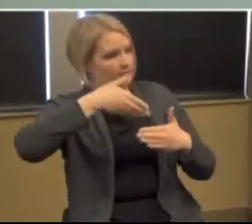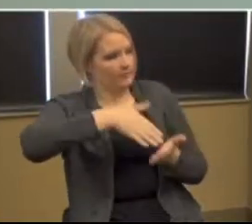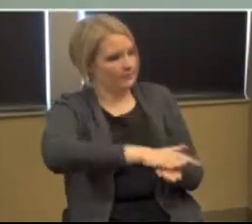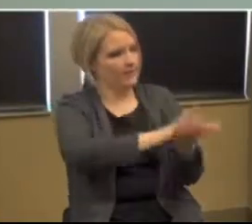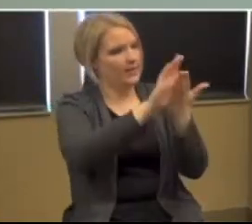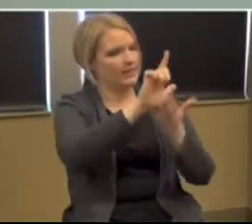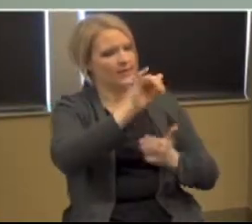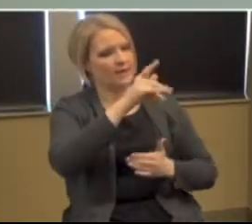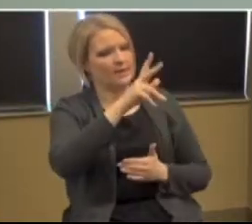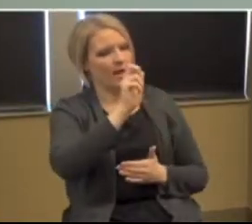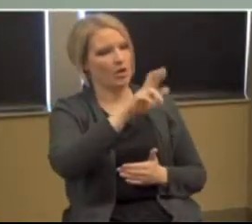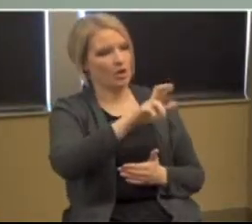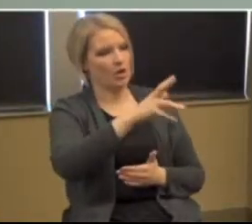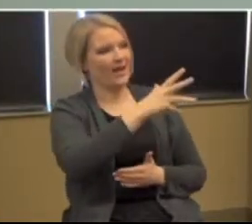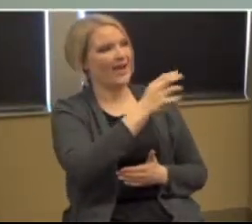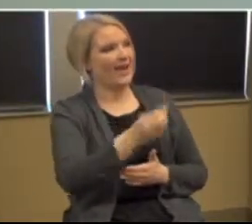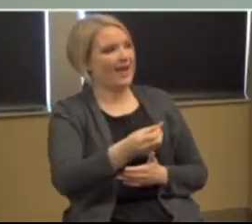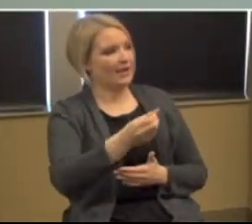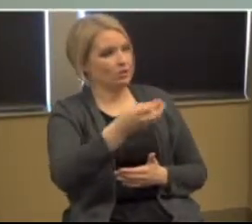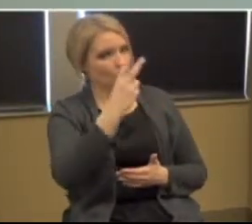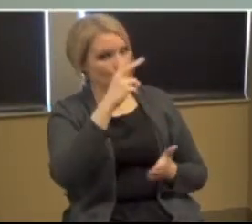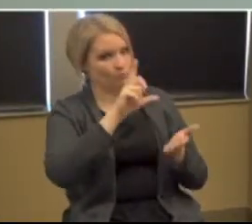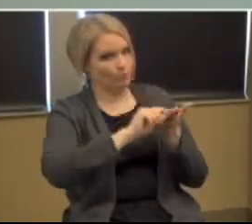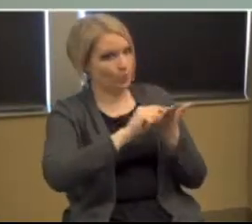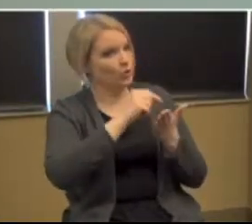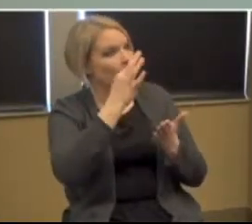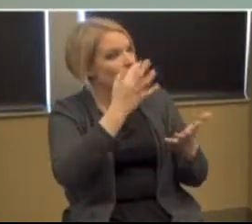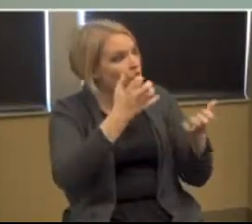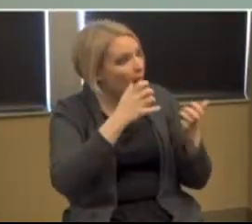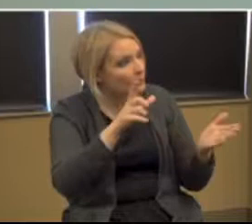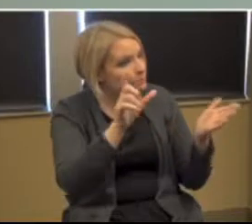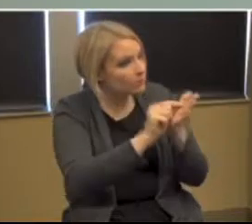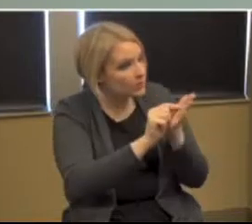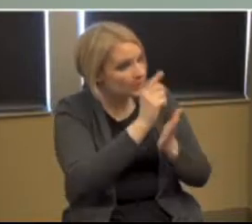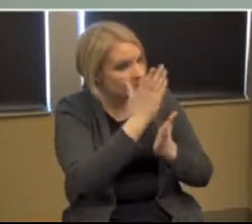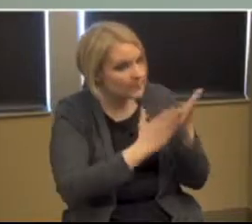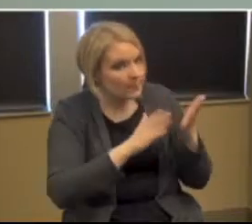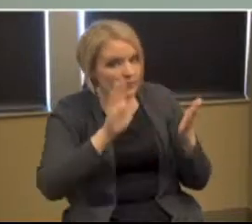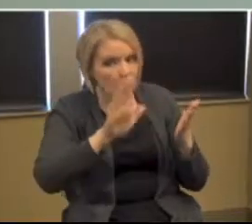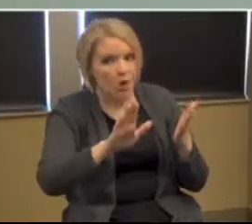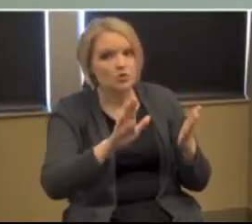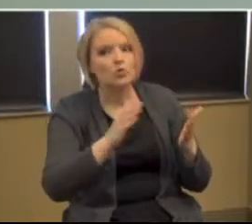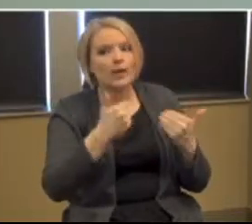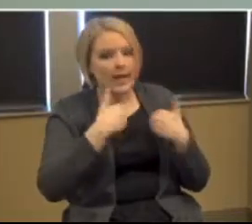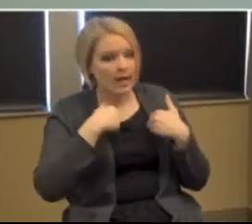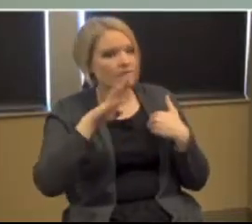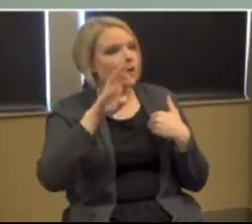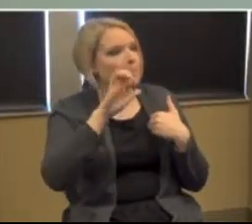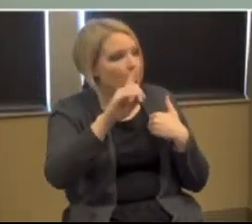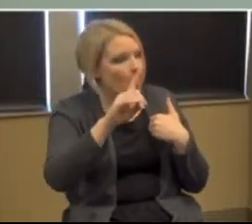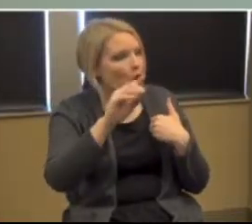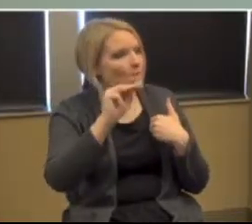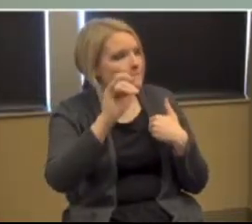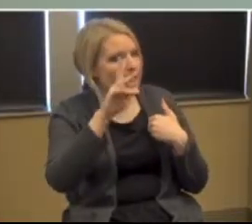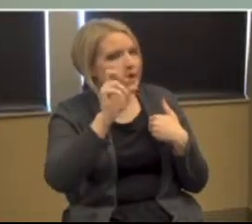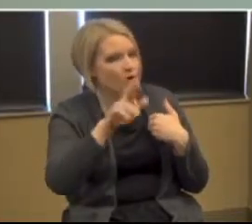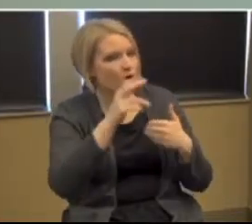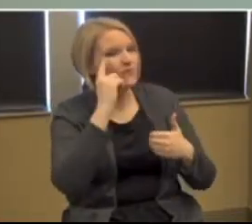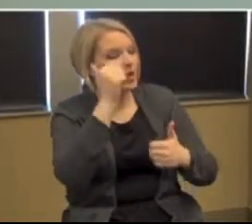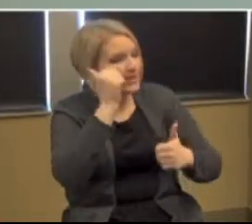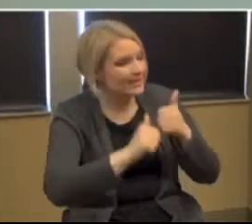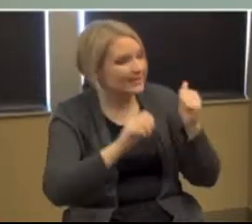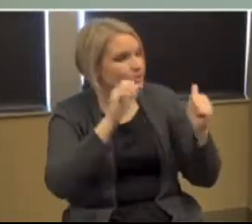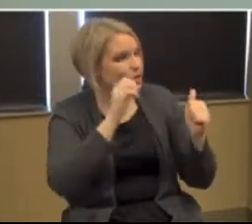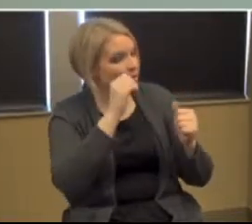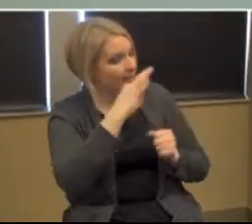all need to print any line drawings, we have BoardMaker on every one of these computers so that you can get the